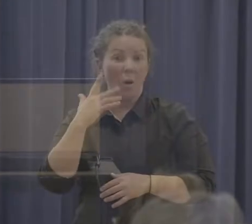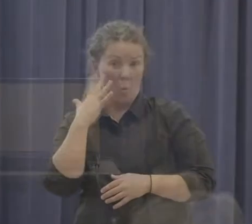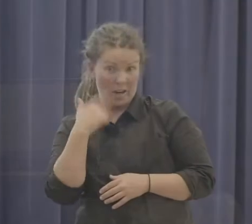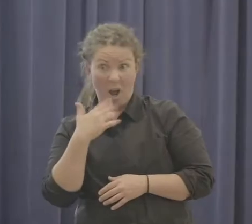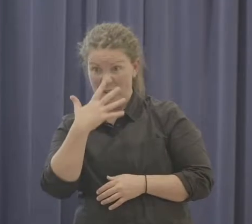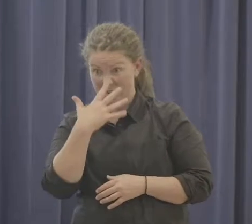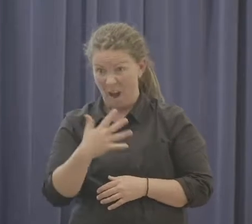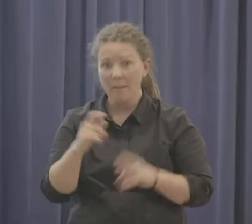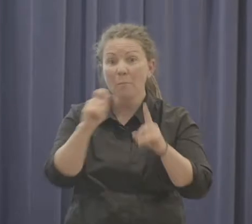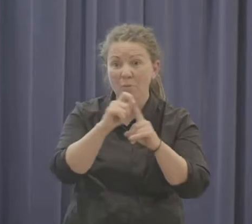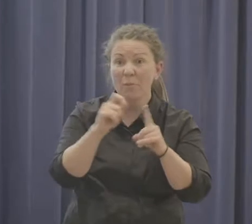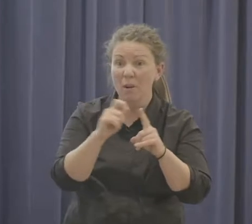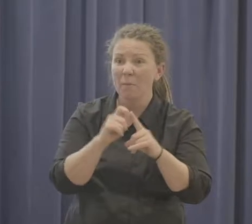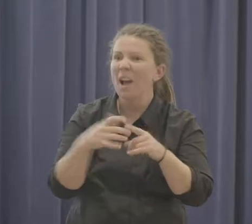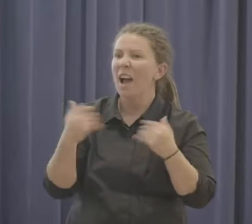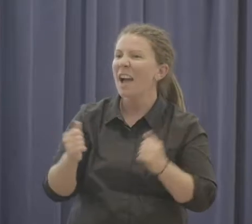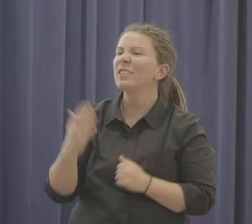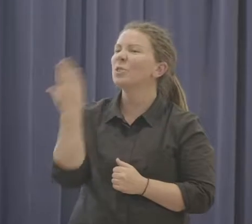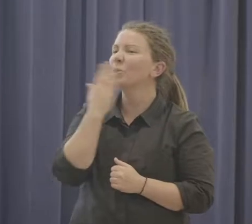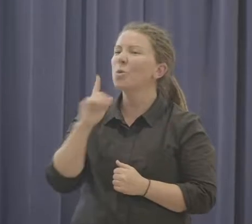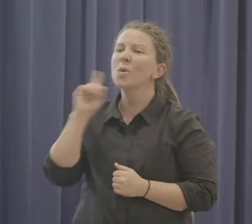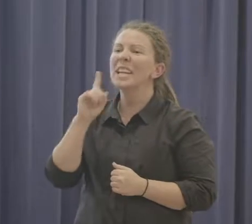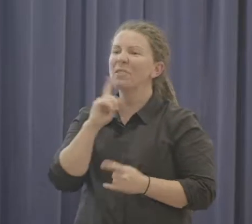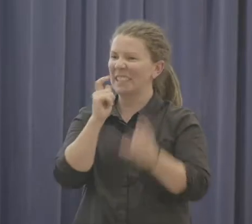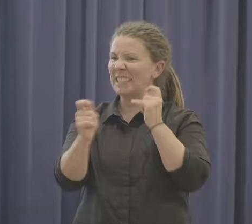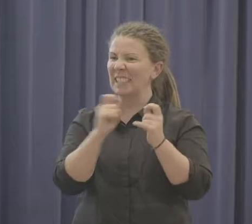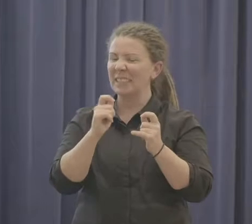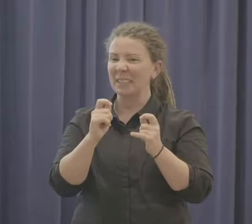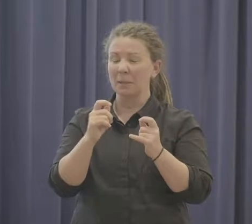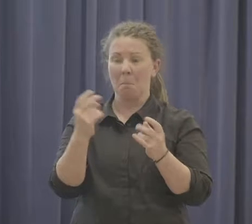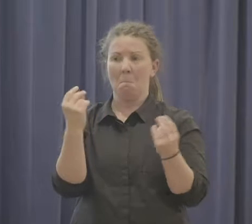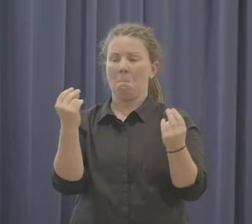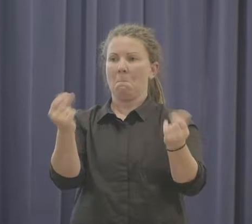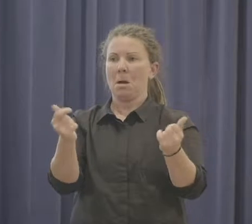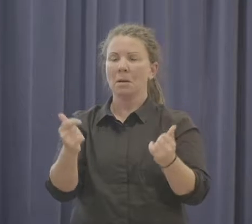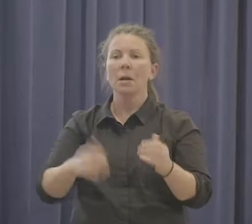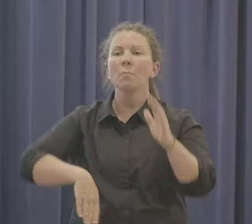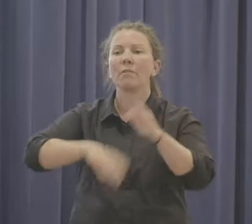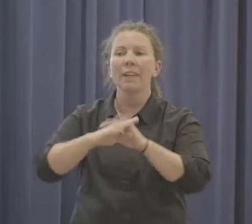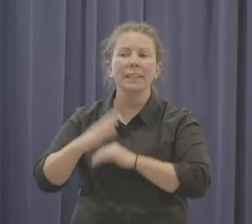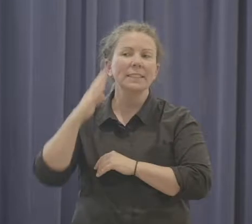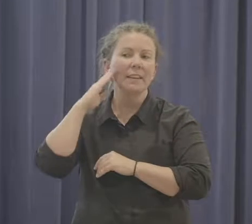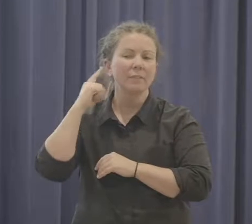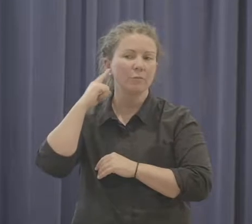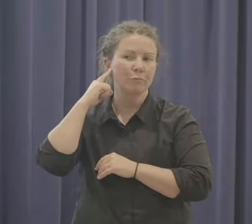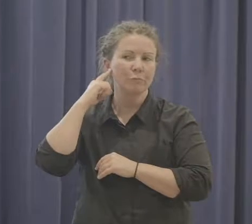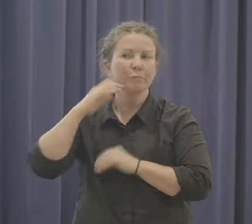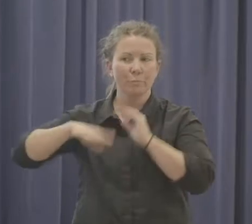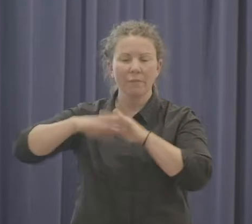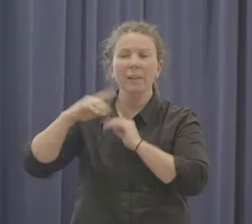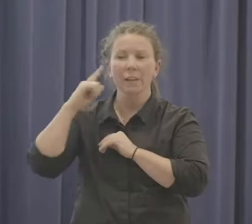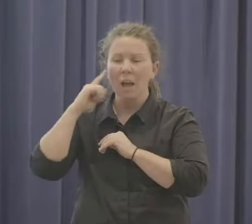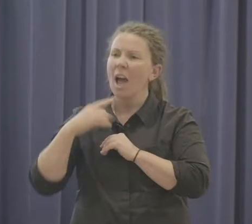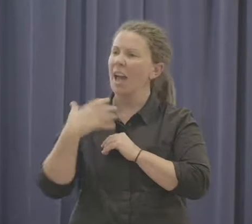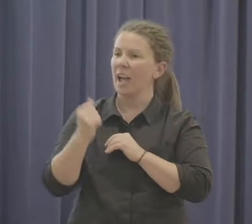When I was 5 in pre-primary, I did the compulsory school hearing test and they found out that I was profoundly deaf in my right ear, and I went on